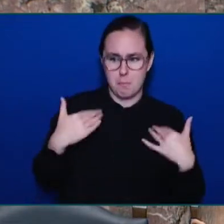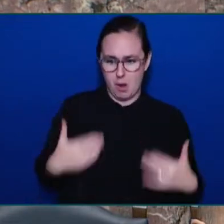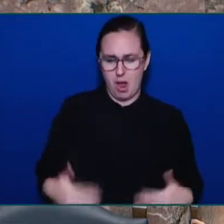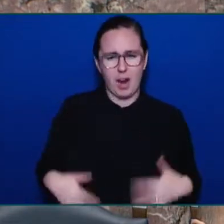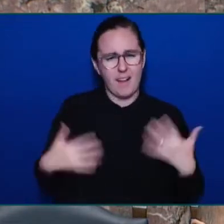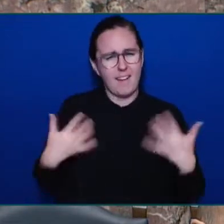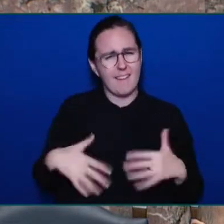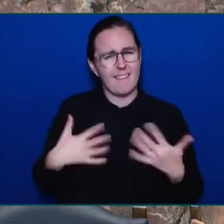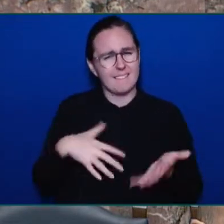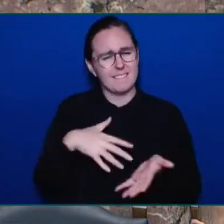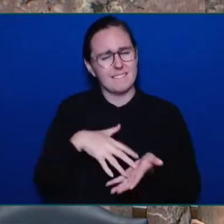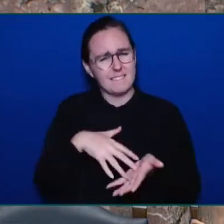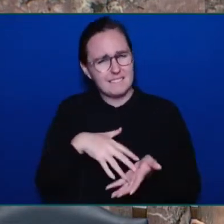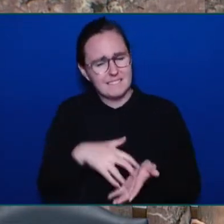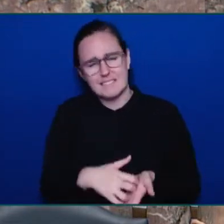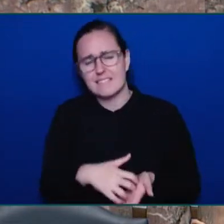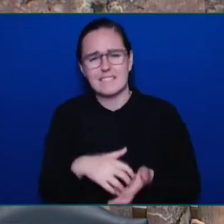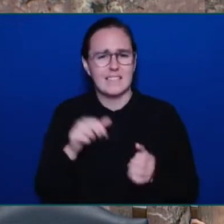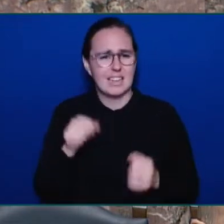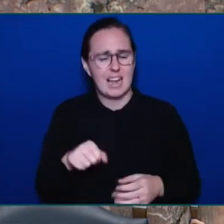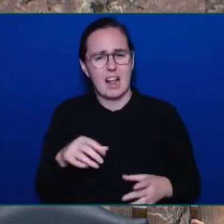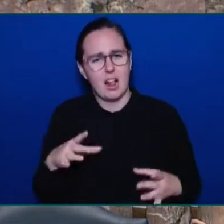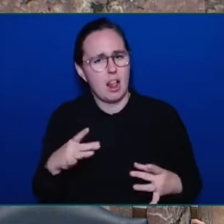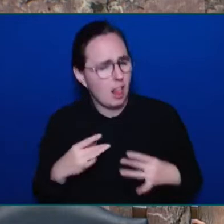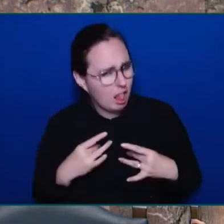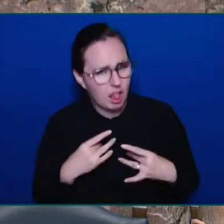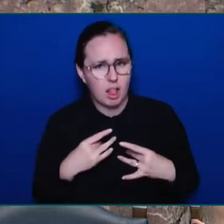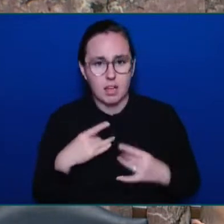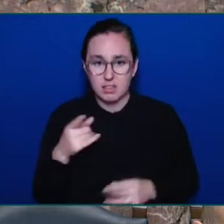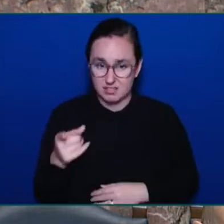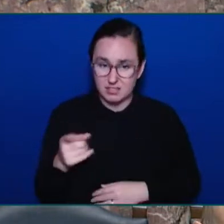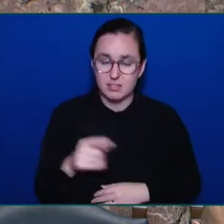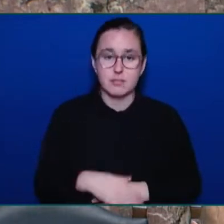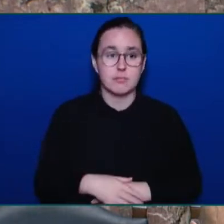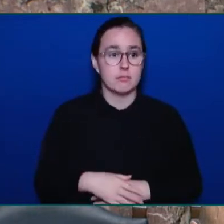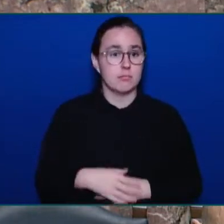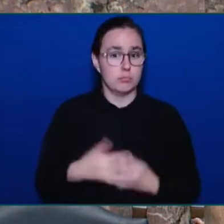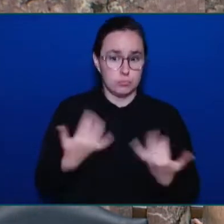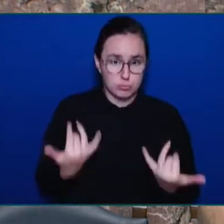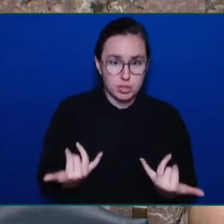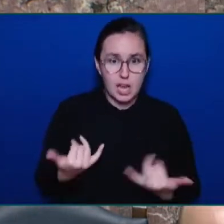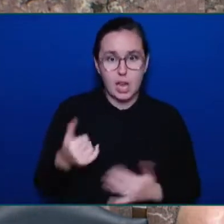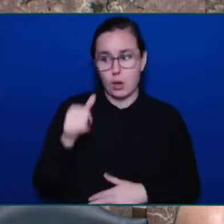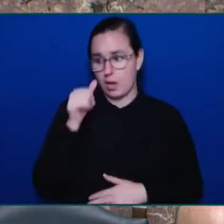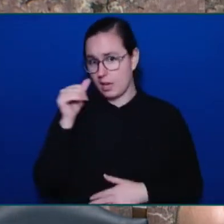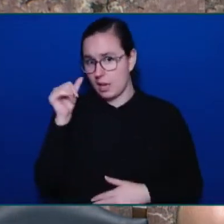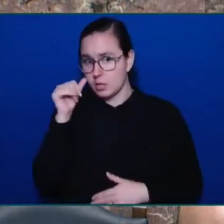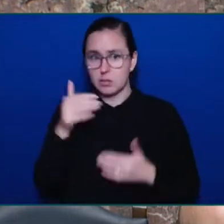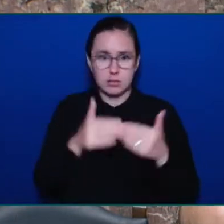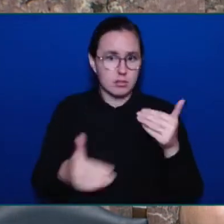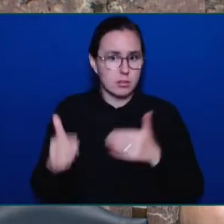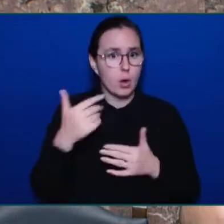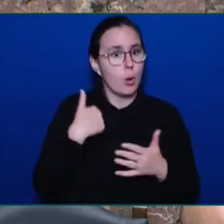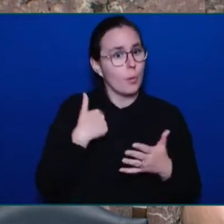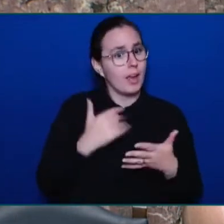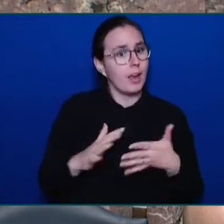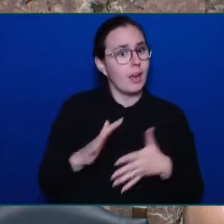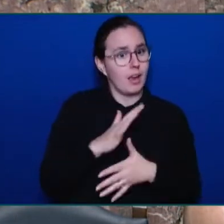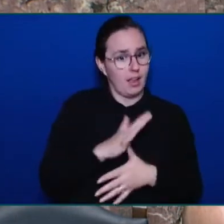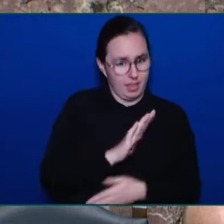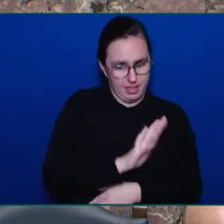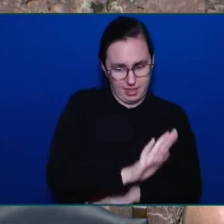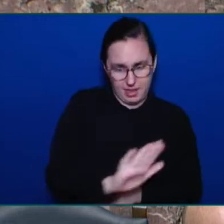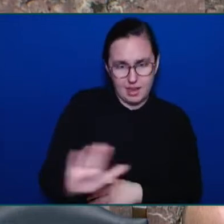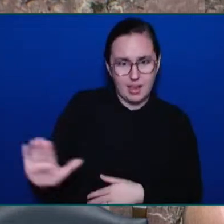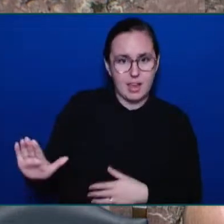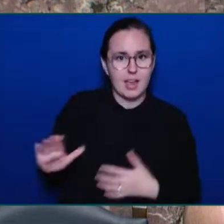pandemic, to give their health priority. And that's why we have taken difficult steps together as a community to